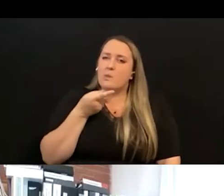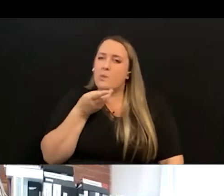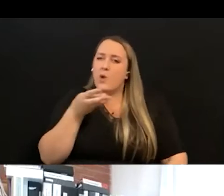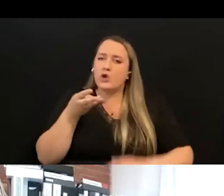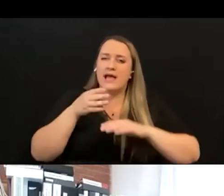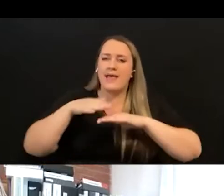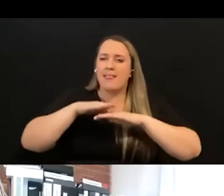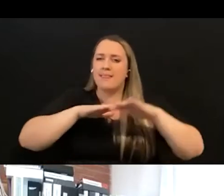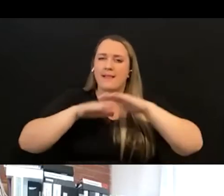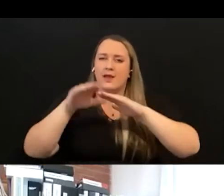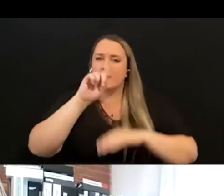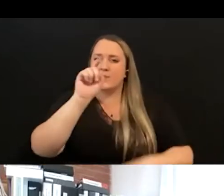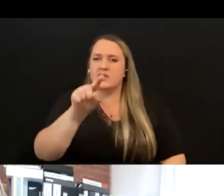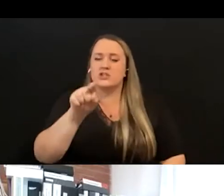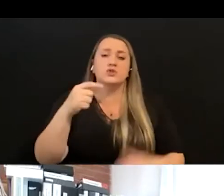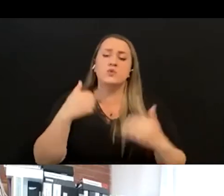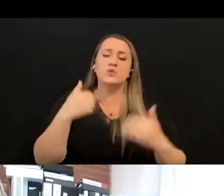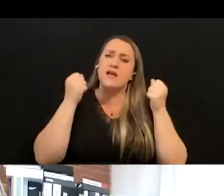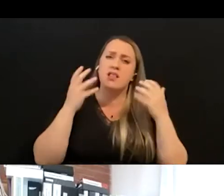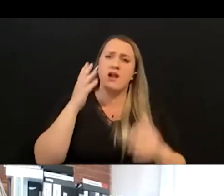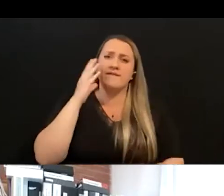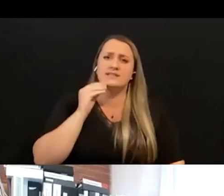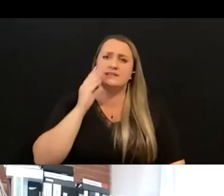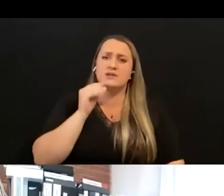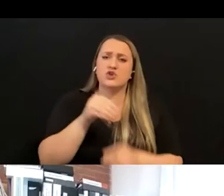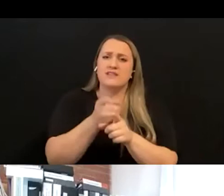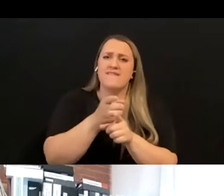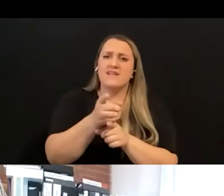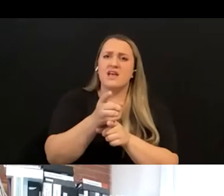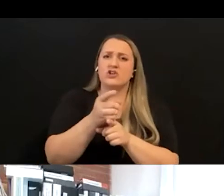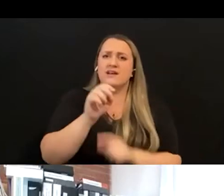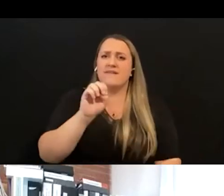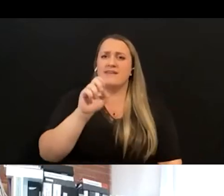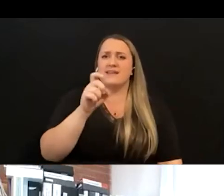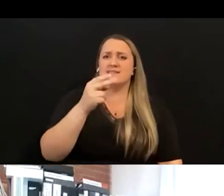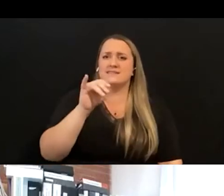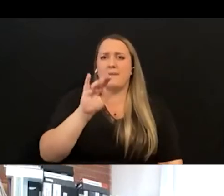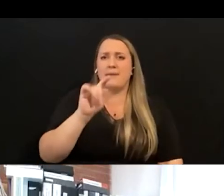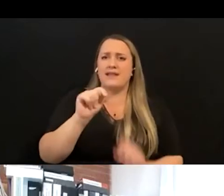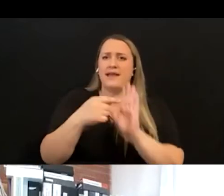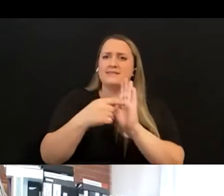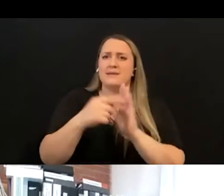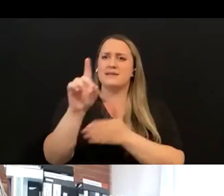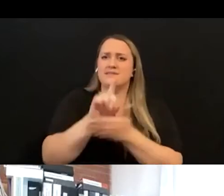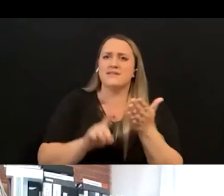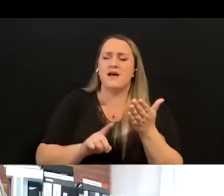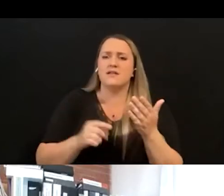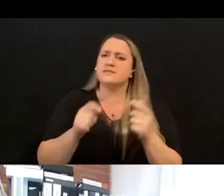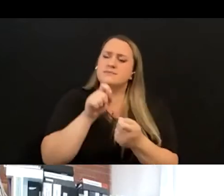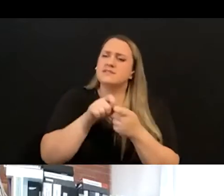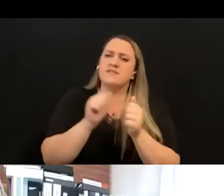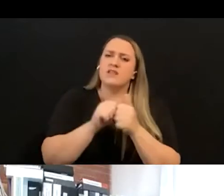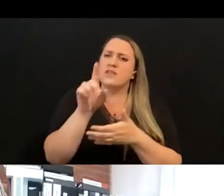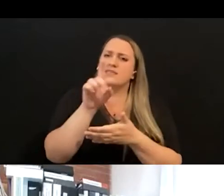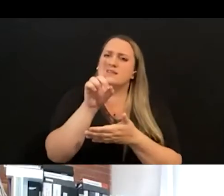for you. You've had a lot of experience in the field of exhibit design, and specifically with designing exhibits that